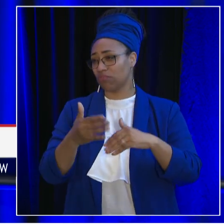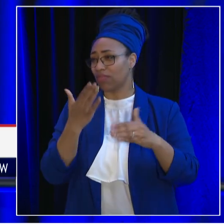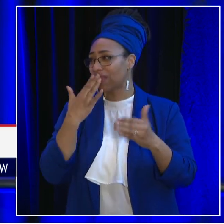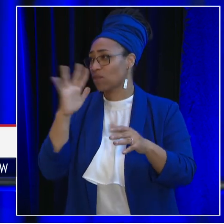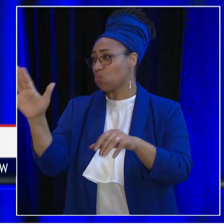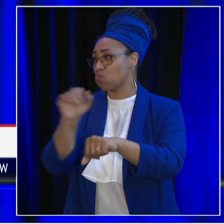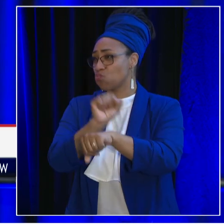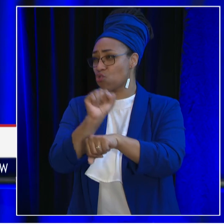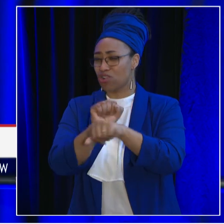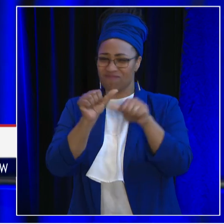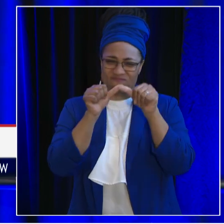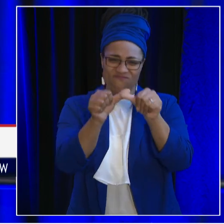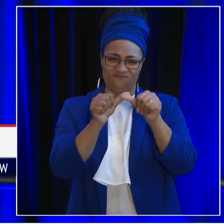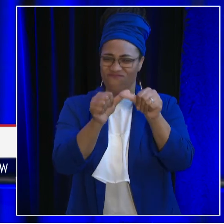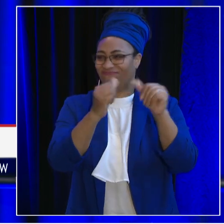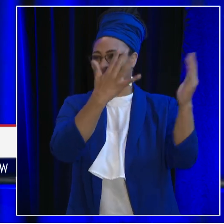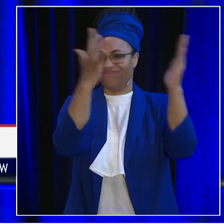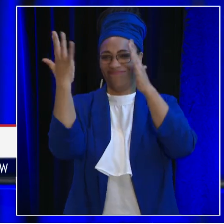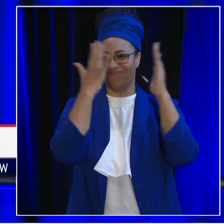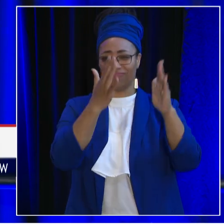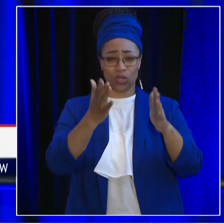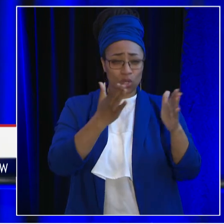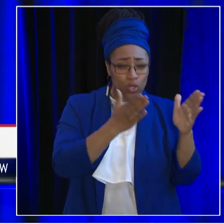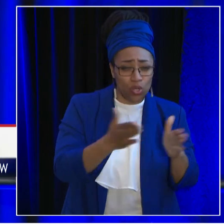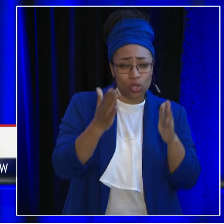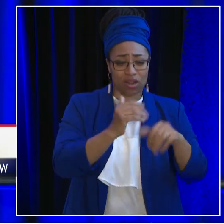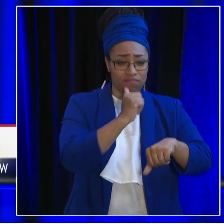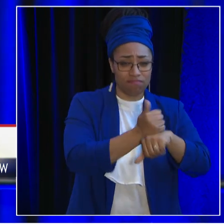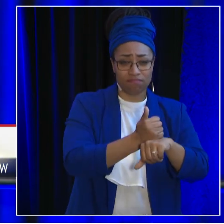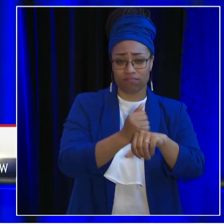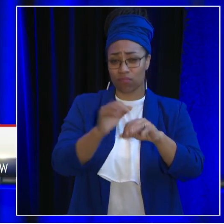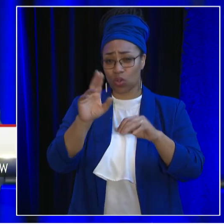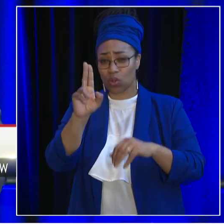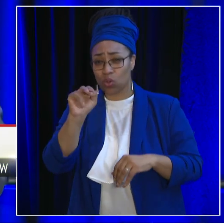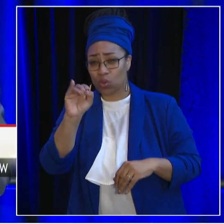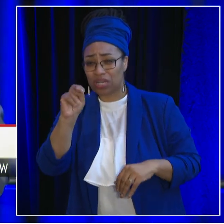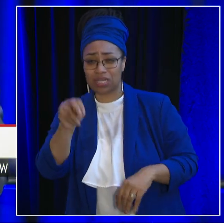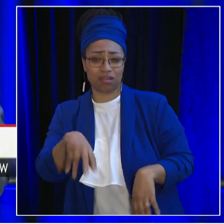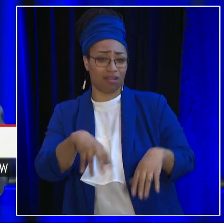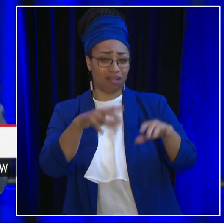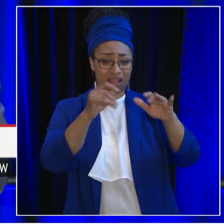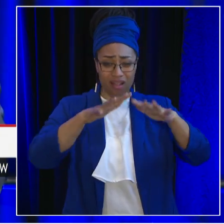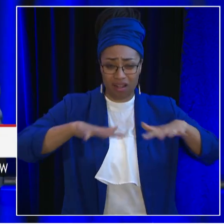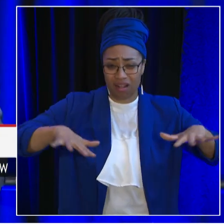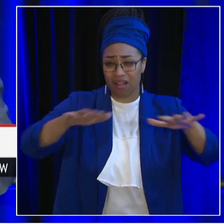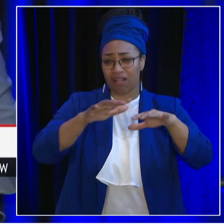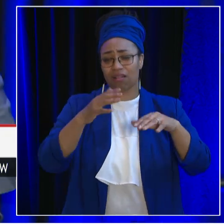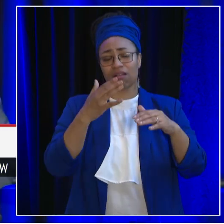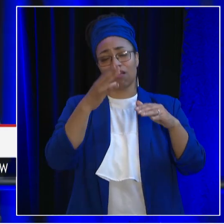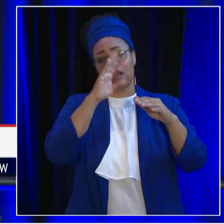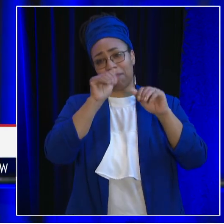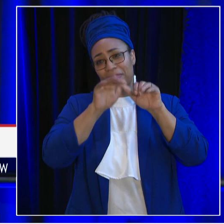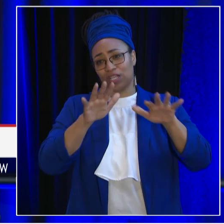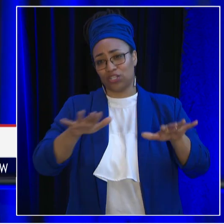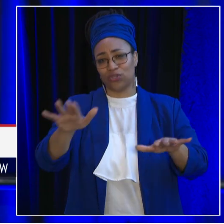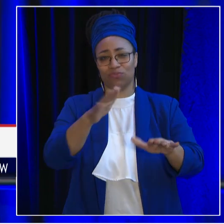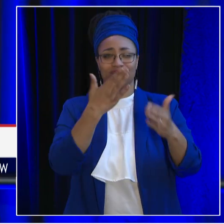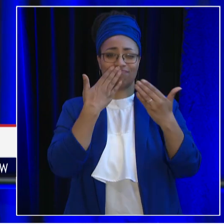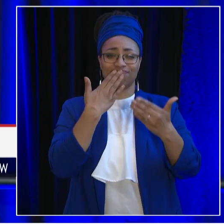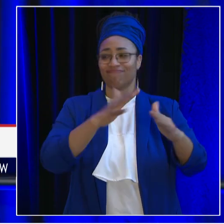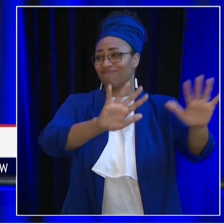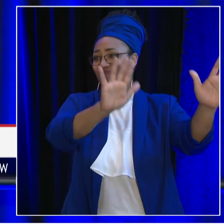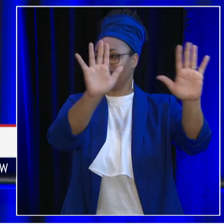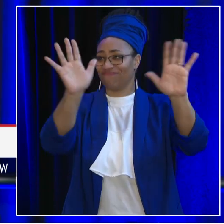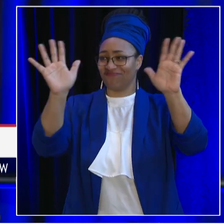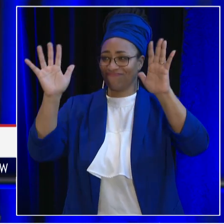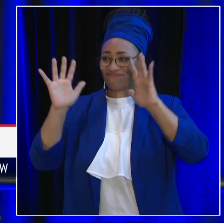our organizers, our unions, and our leaders. It's a blessing to be here. God bless you all. Have a great morning. Thank you.